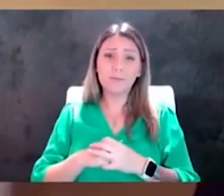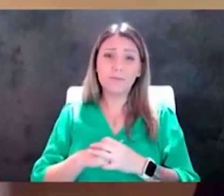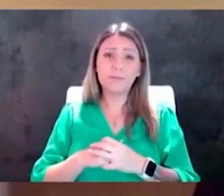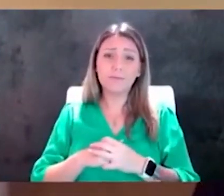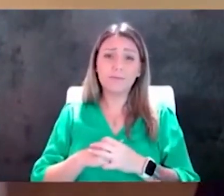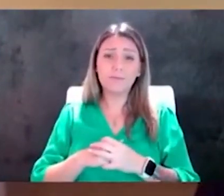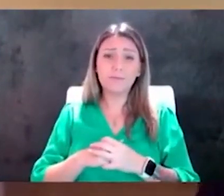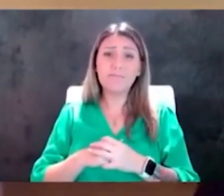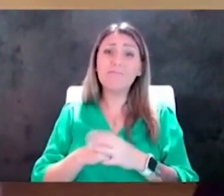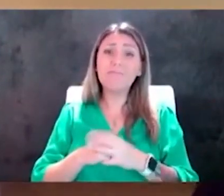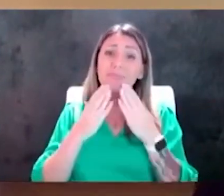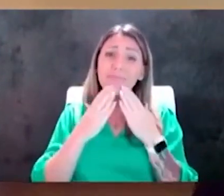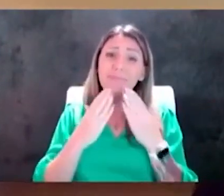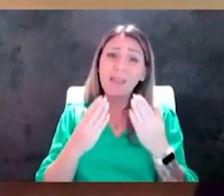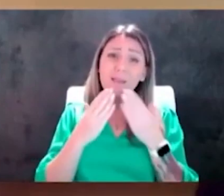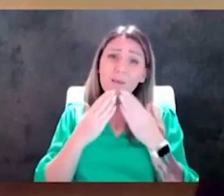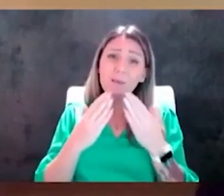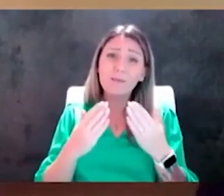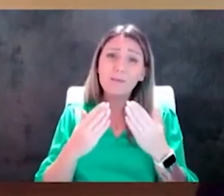Thank you